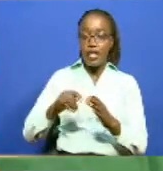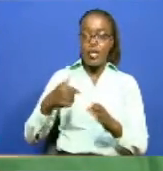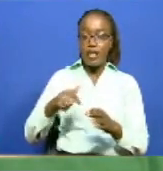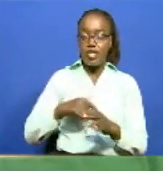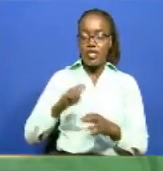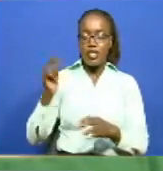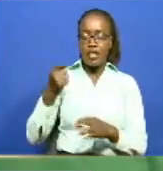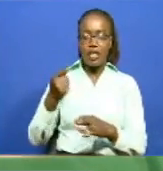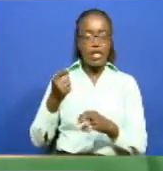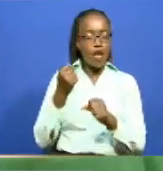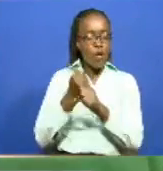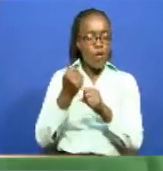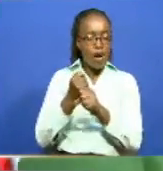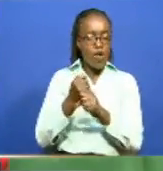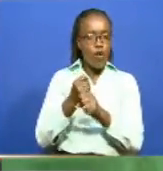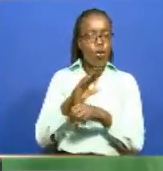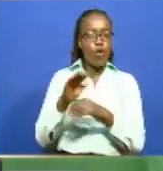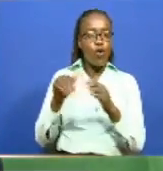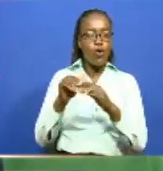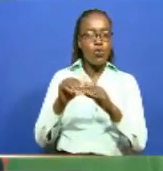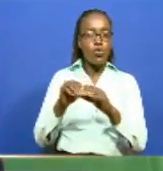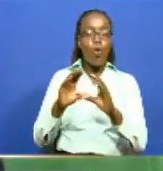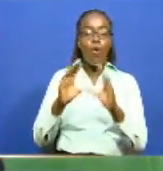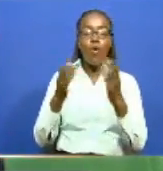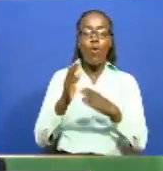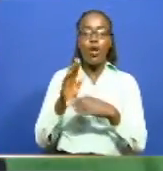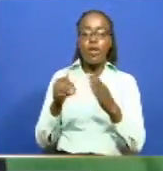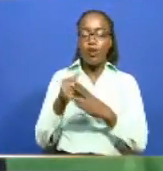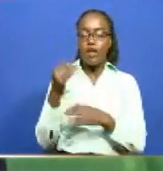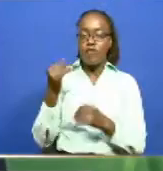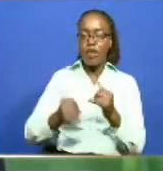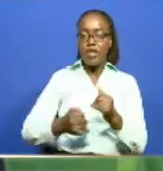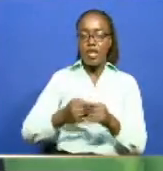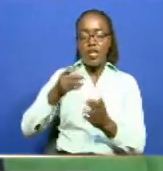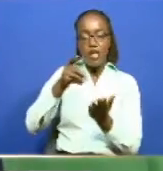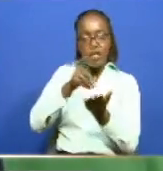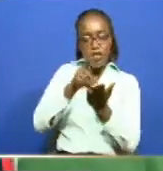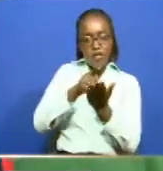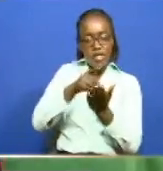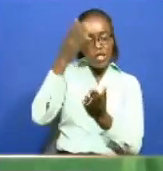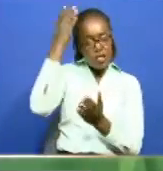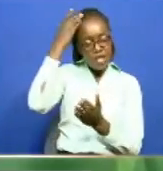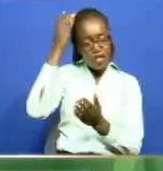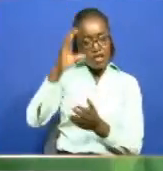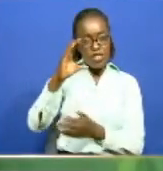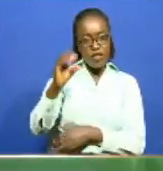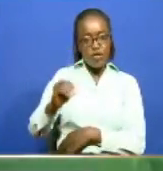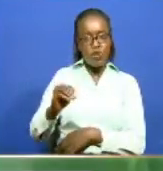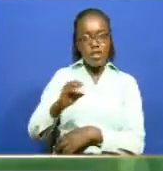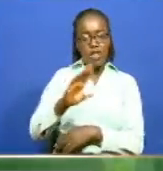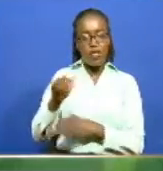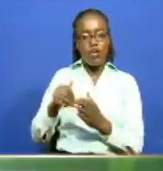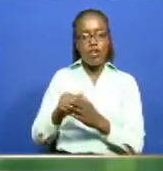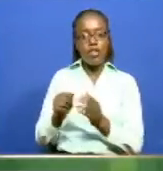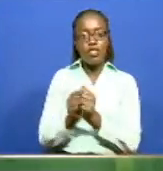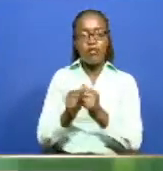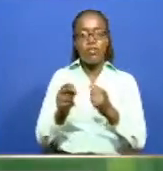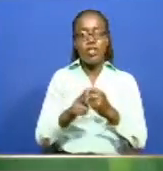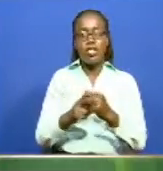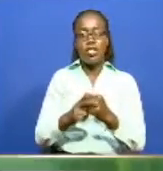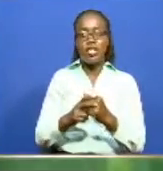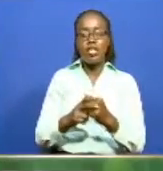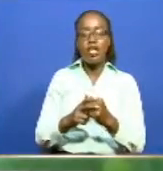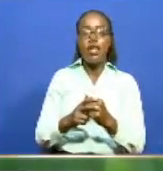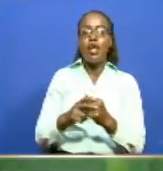vaccine. And finally, our doctors, our nurses, our clinical officers, the entire 17 cadres of our